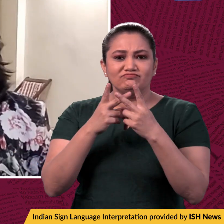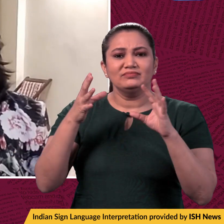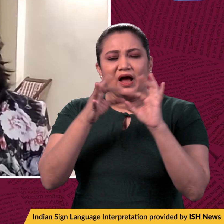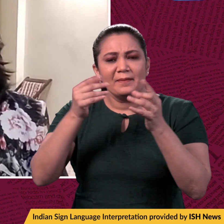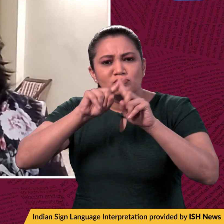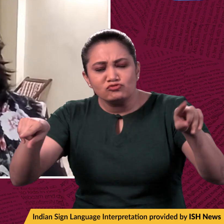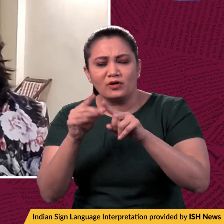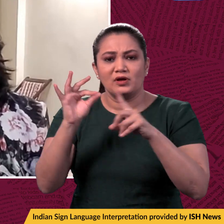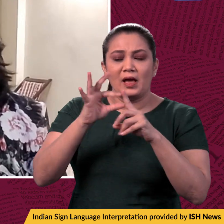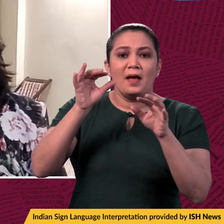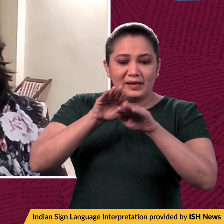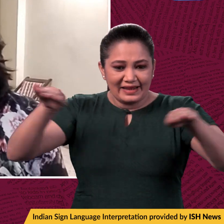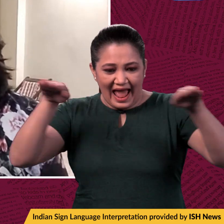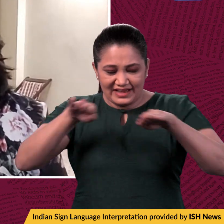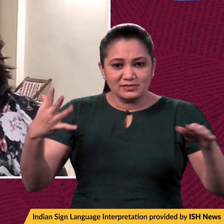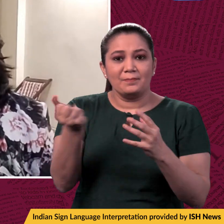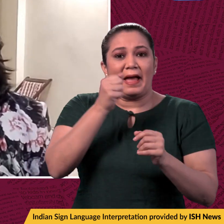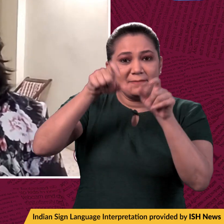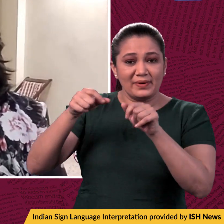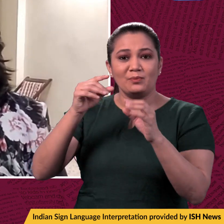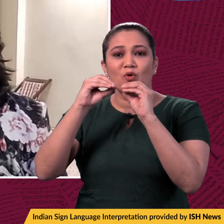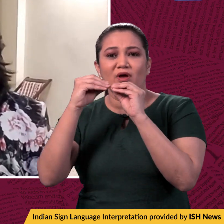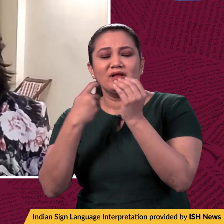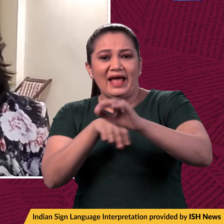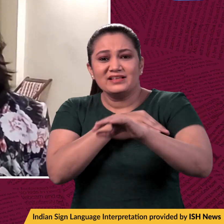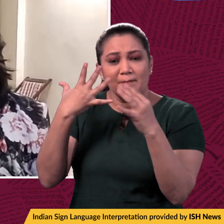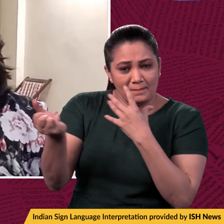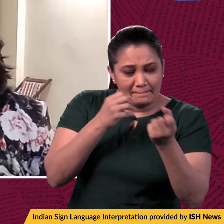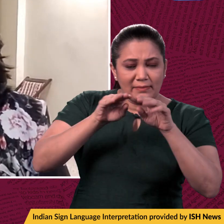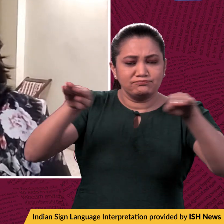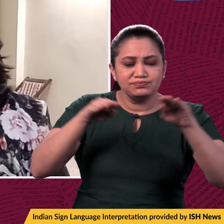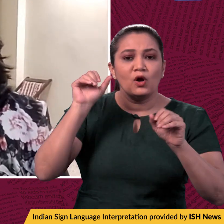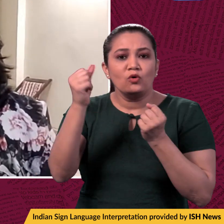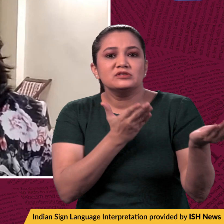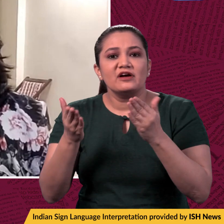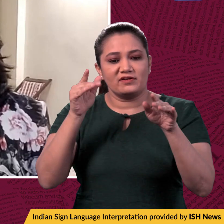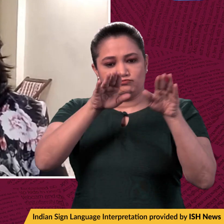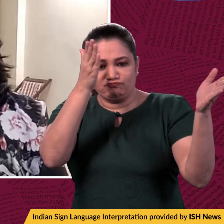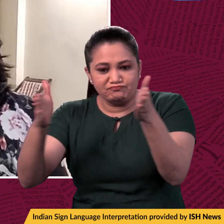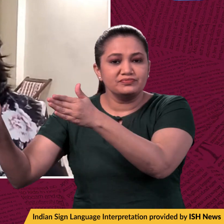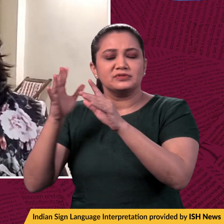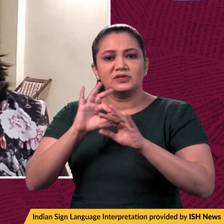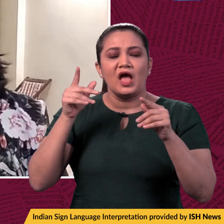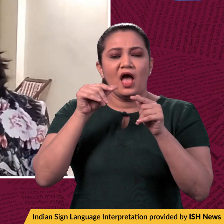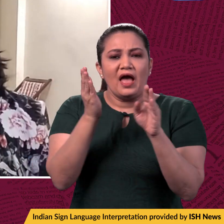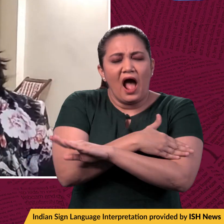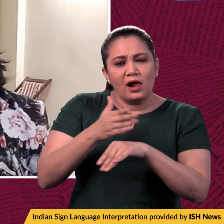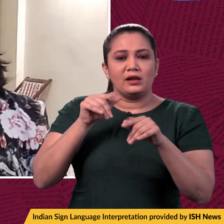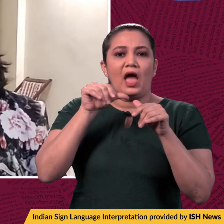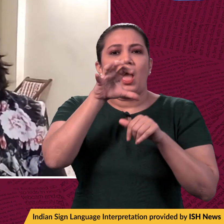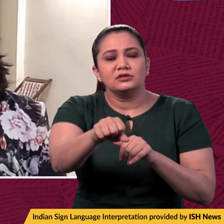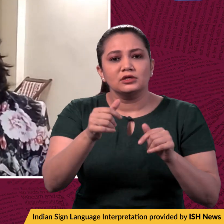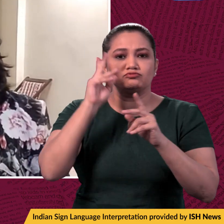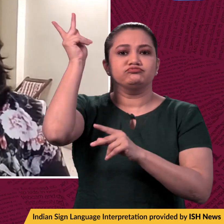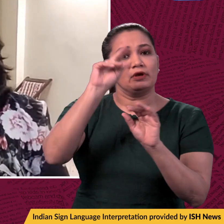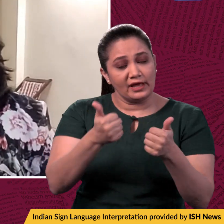co-location facility, which is where brokers can buy rack space for their servers to make gains by getting early access to the